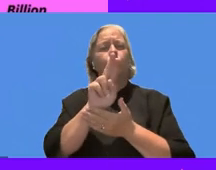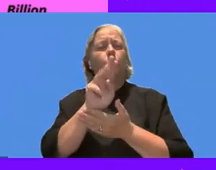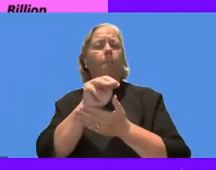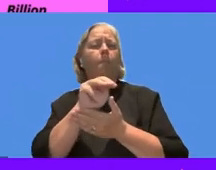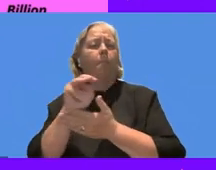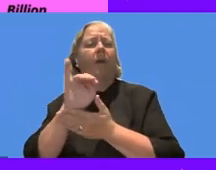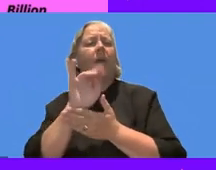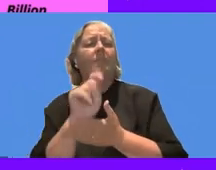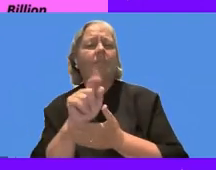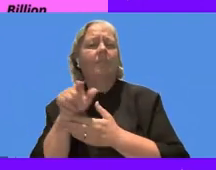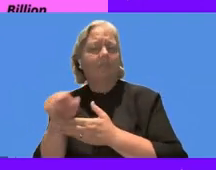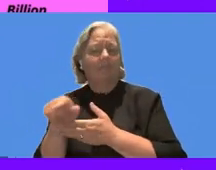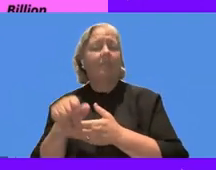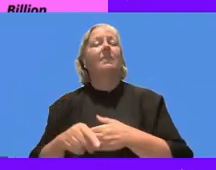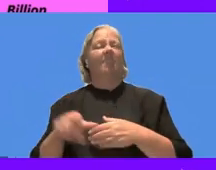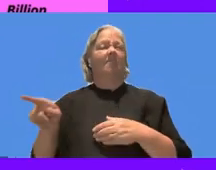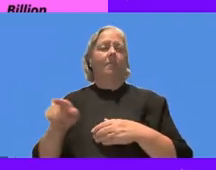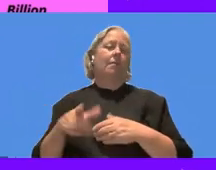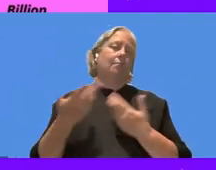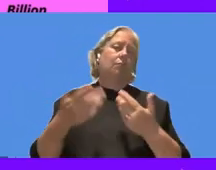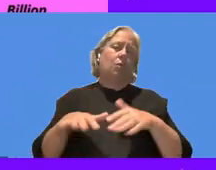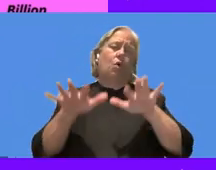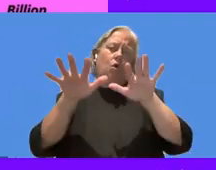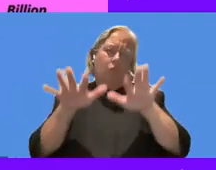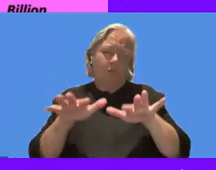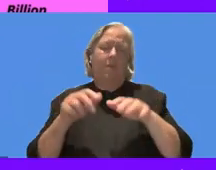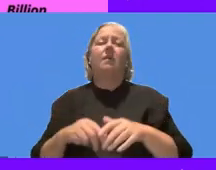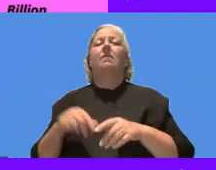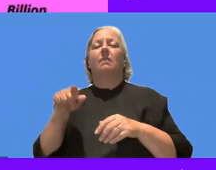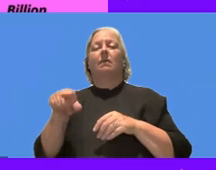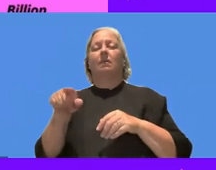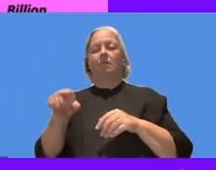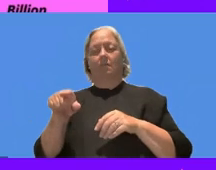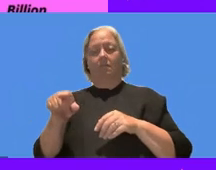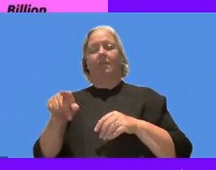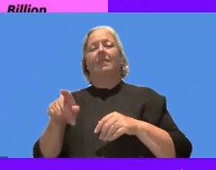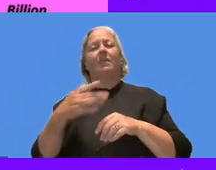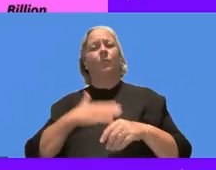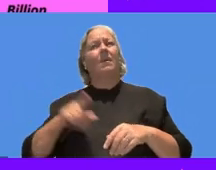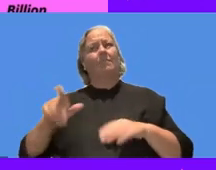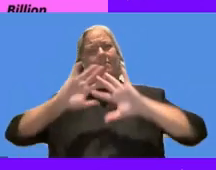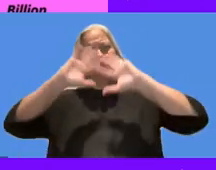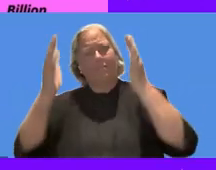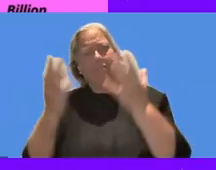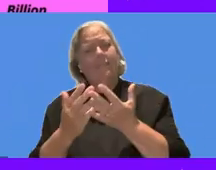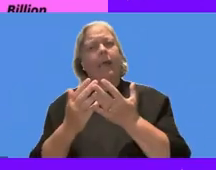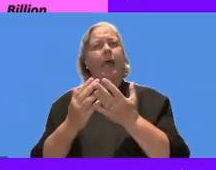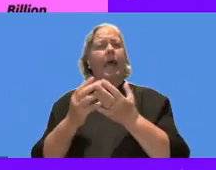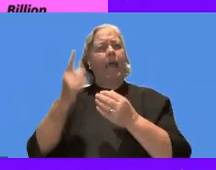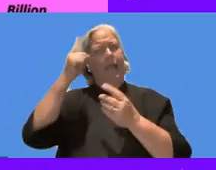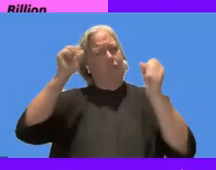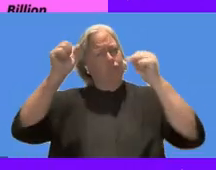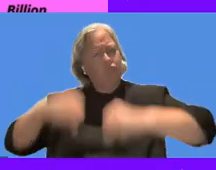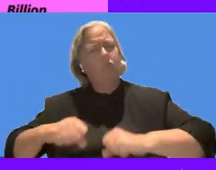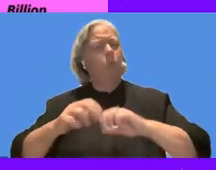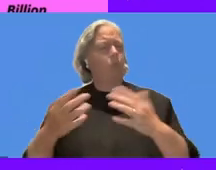to accelerate action on the SDGs and start to forge a new global consensus on what our future should look like. But it's really